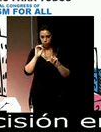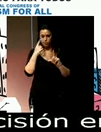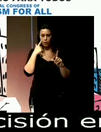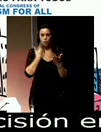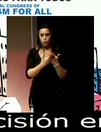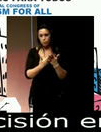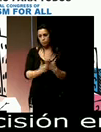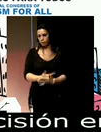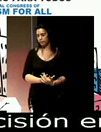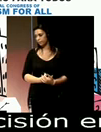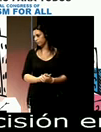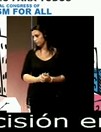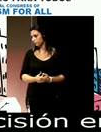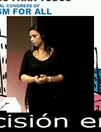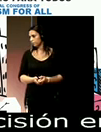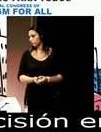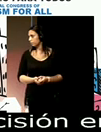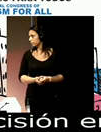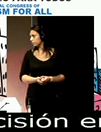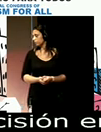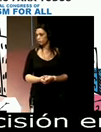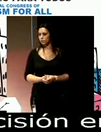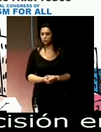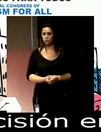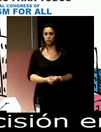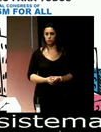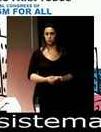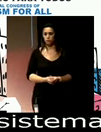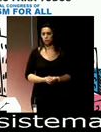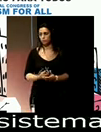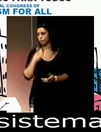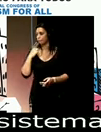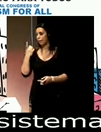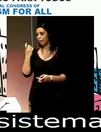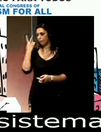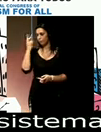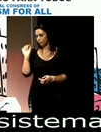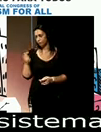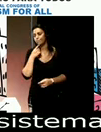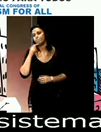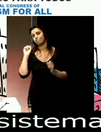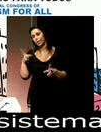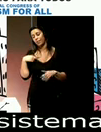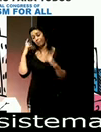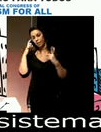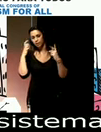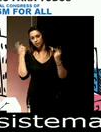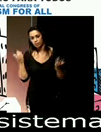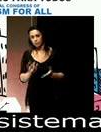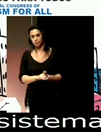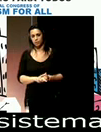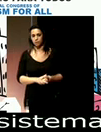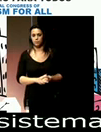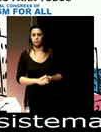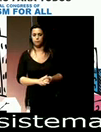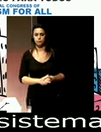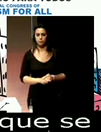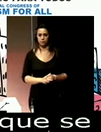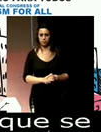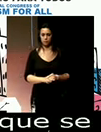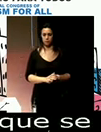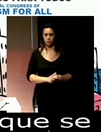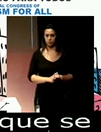them considering 2 minutes. Oh, I tried. The work done by auditor.